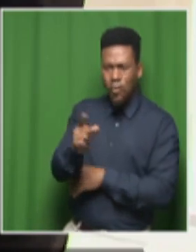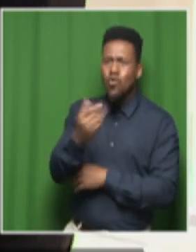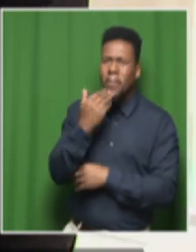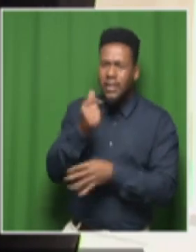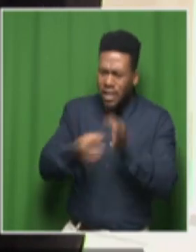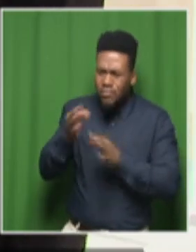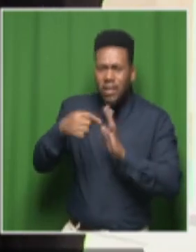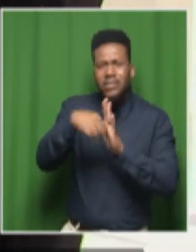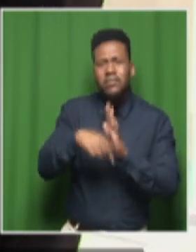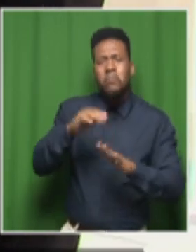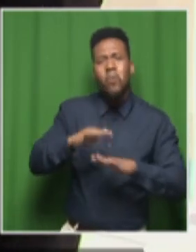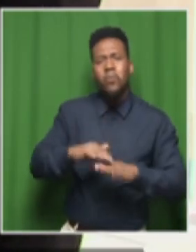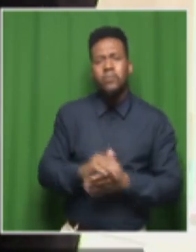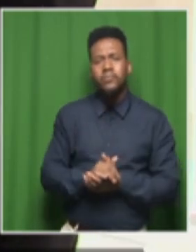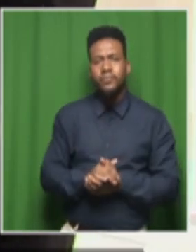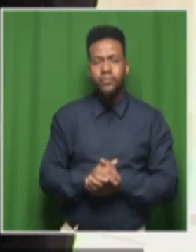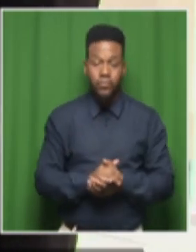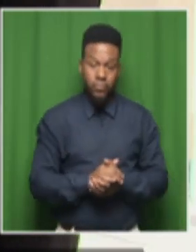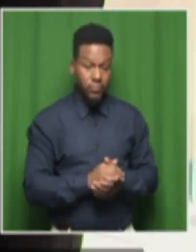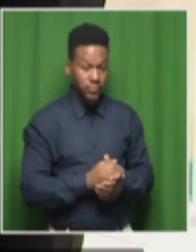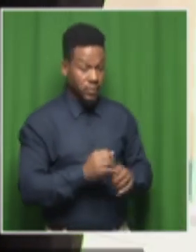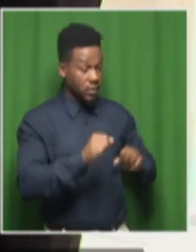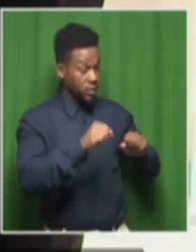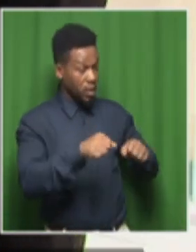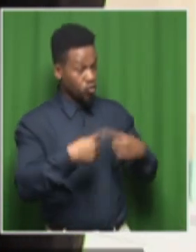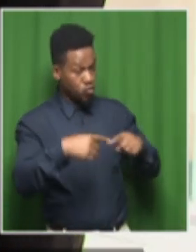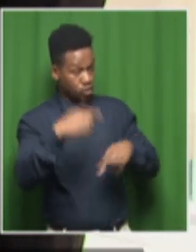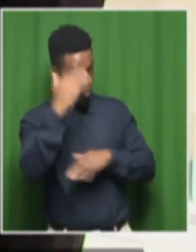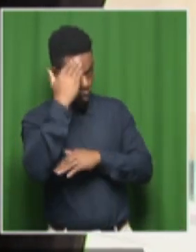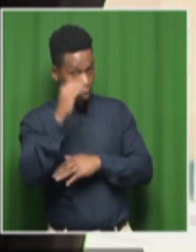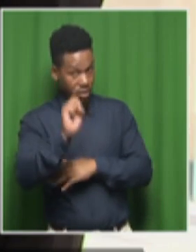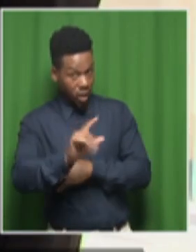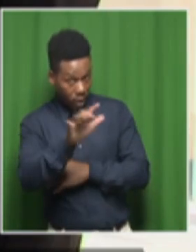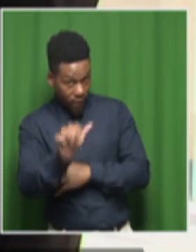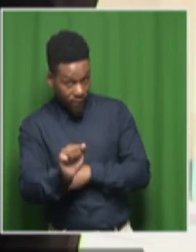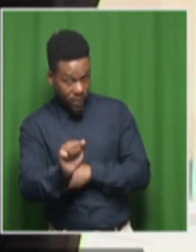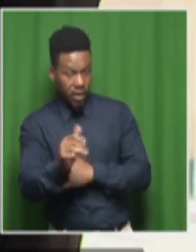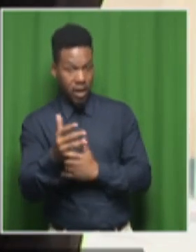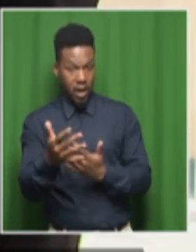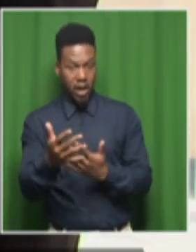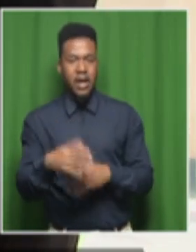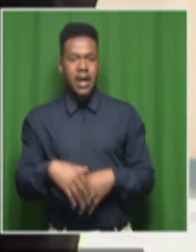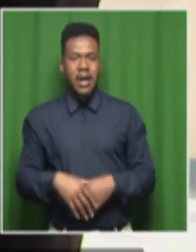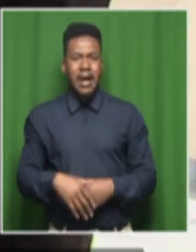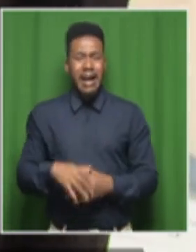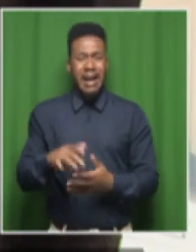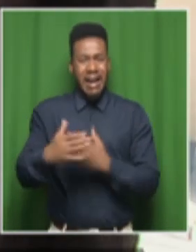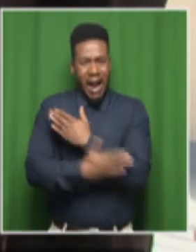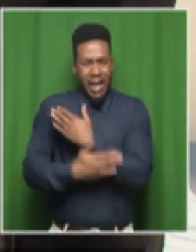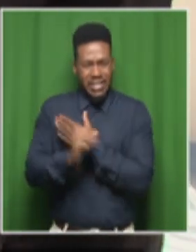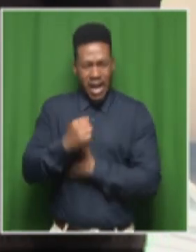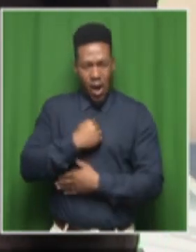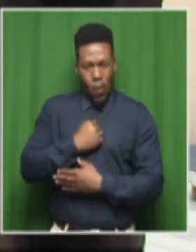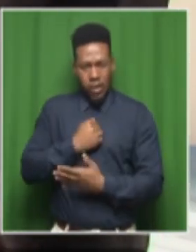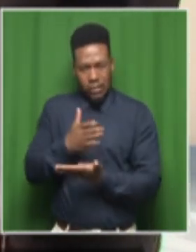begin this chat. Okay. Well, as we know, South Africa is an upper middle income country. Yeah. But when we look at the